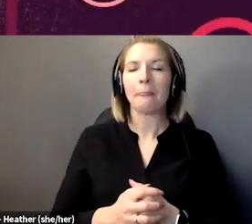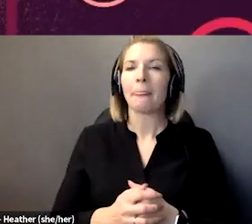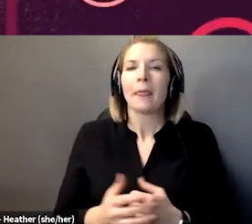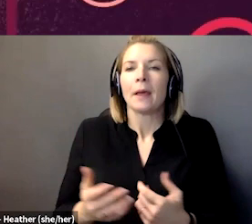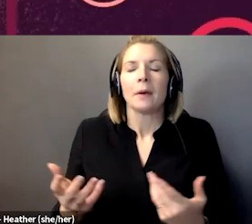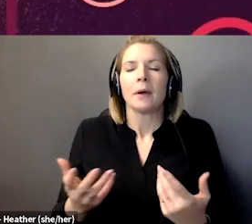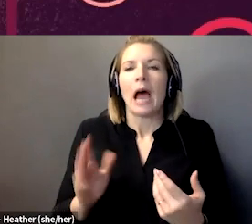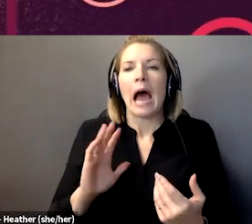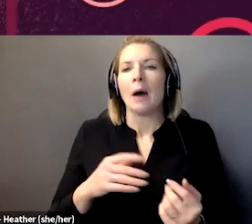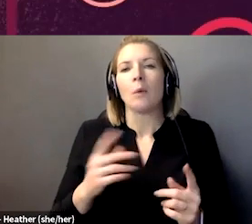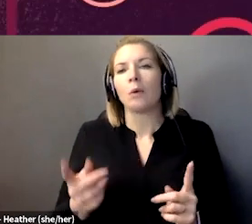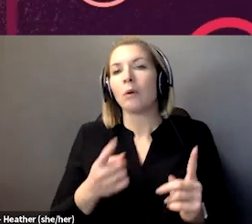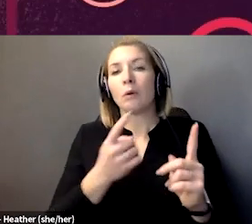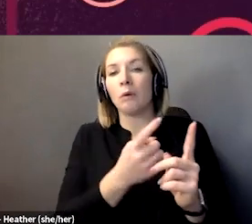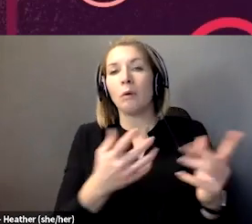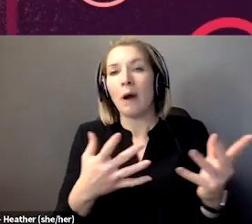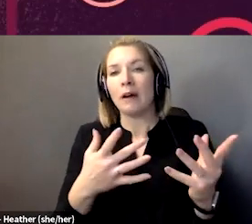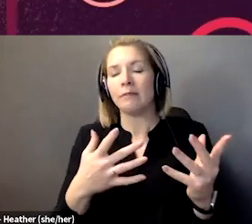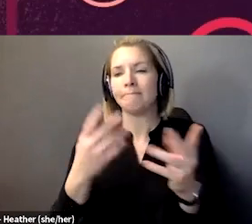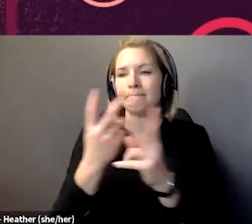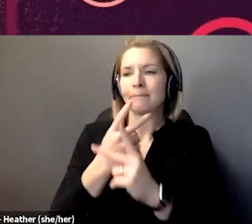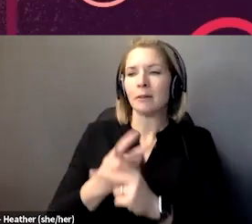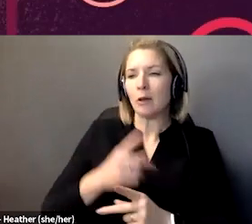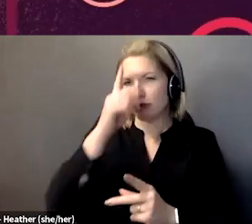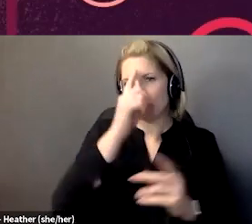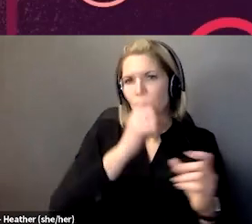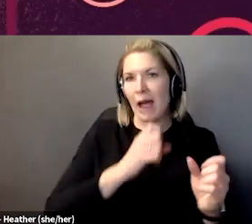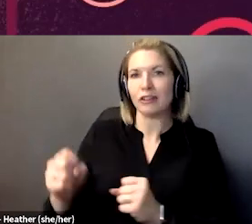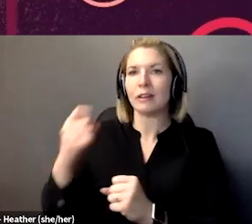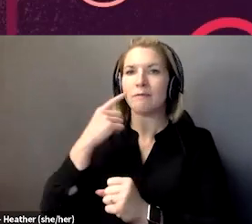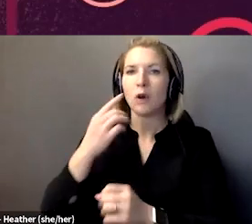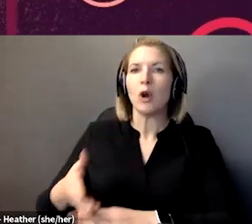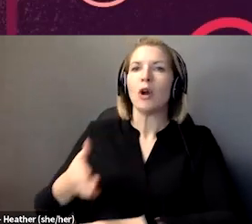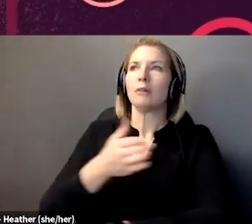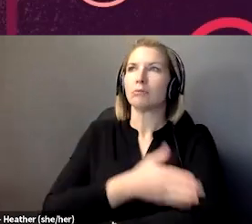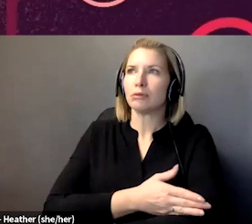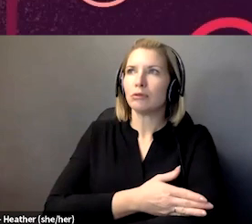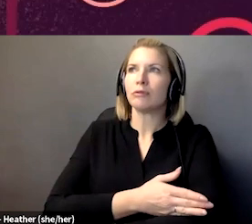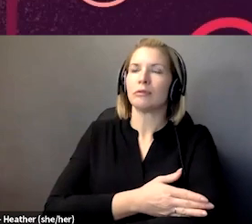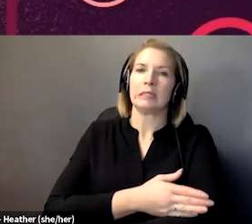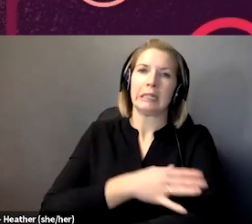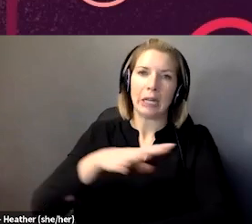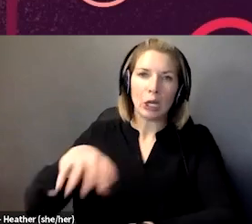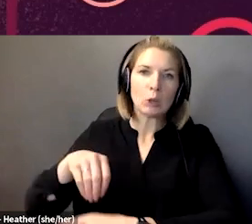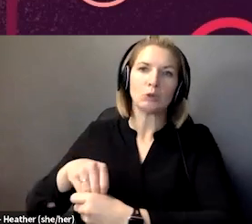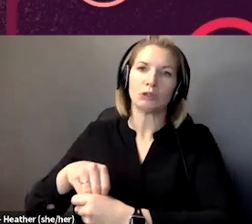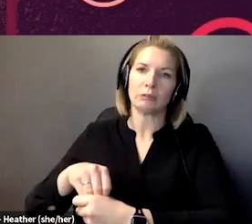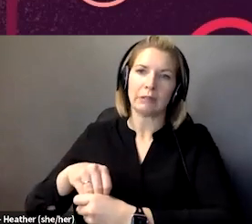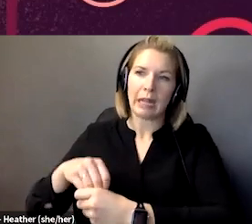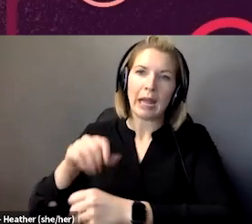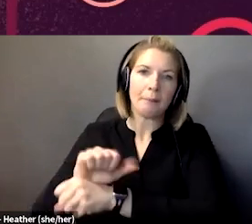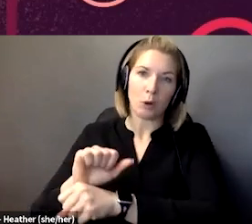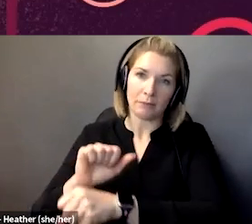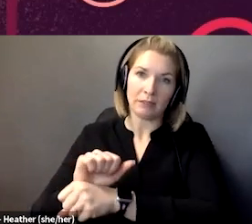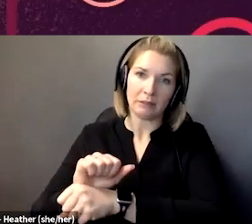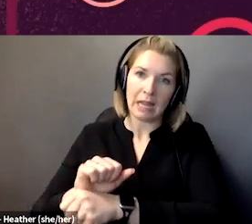can be used to support inclusive employment that's relevant for current and future working contexts. And we want to disseminate that toolkit widely. And